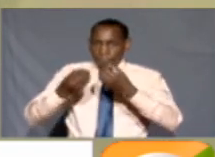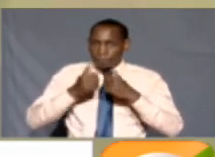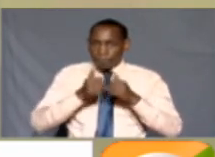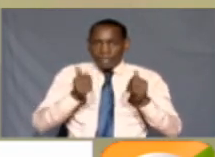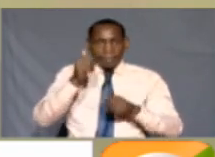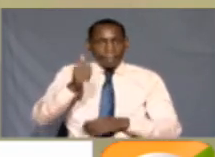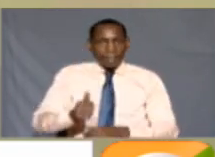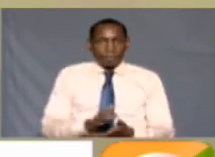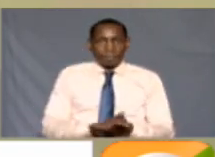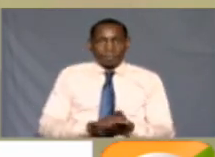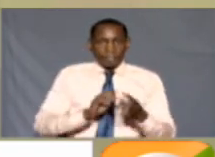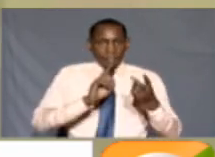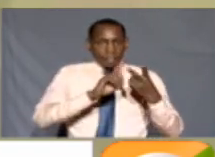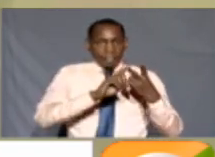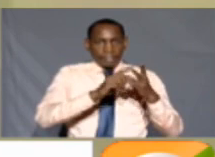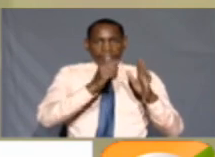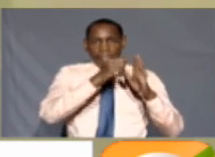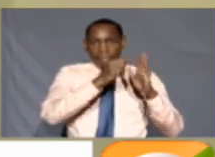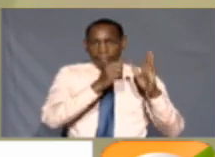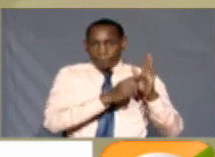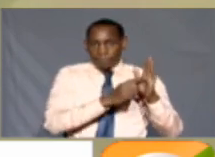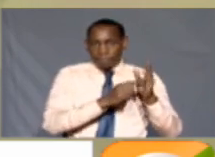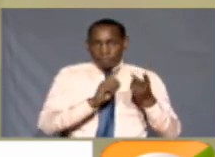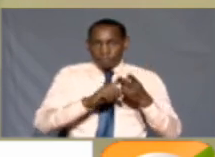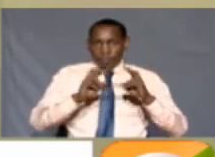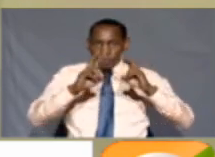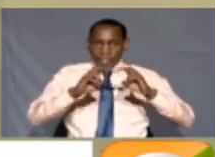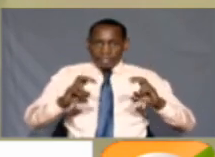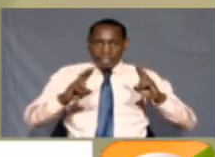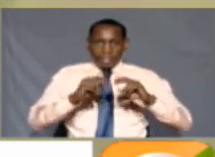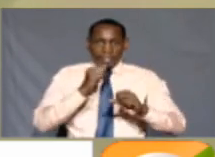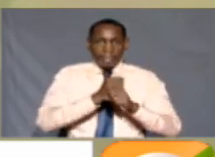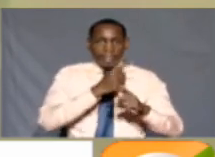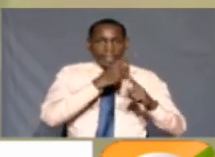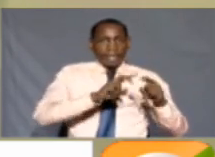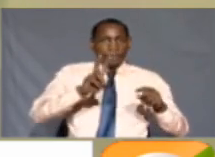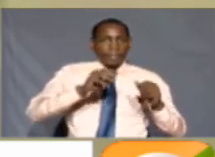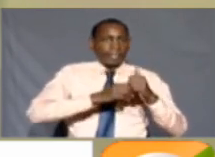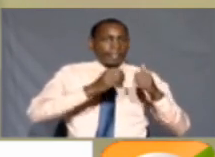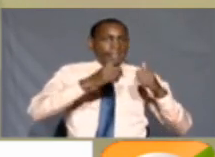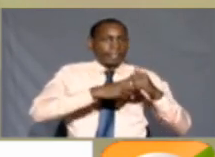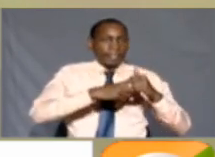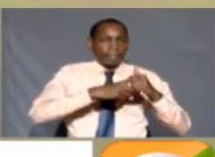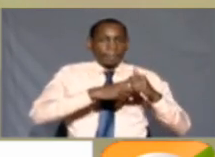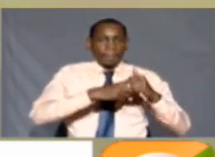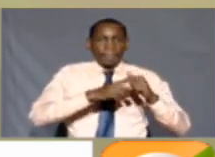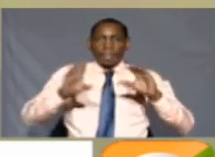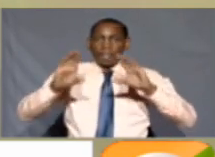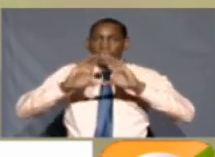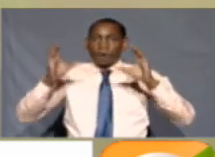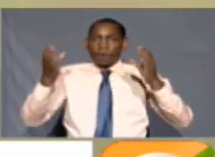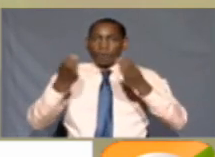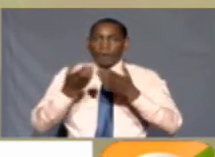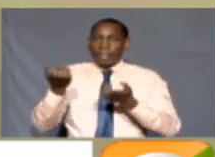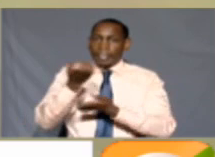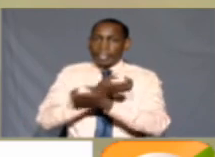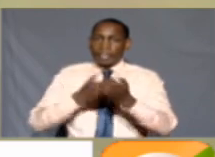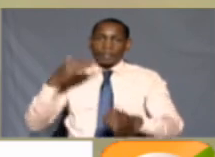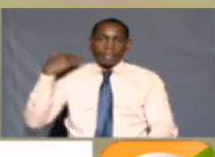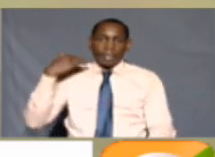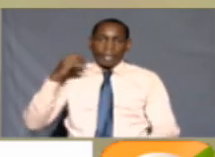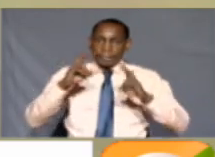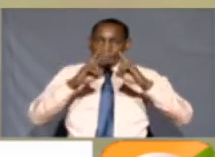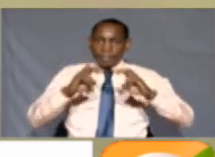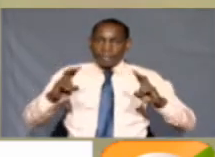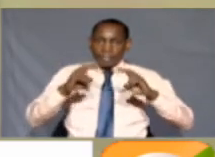Okay. Another point to make is that if you look at some research that was done in 2016, the Global Economic Crime